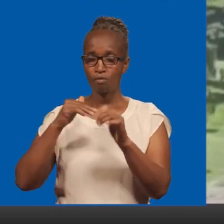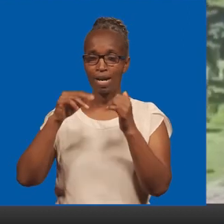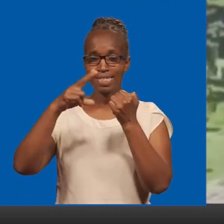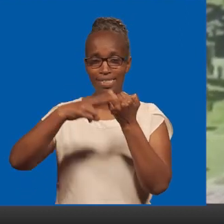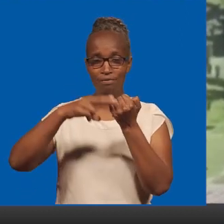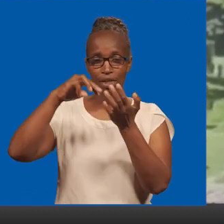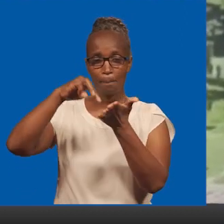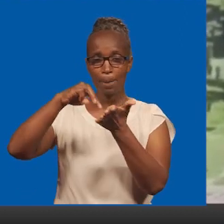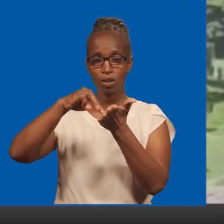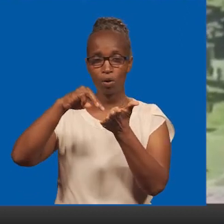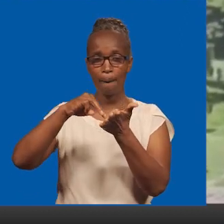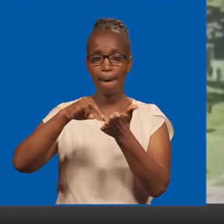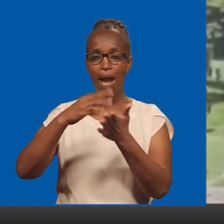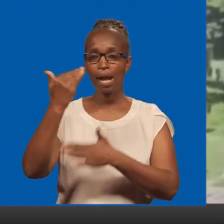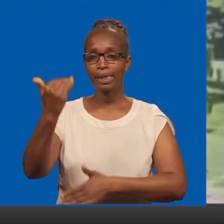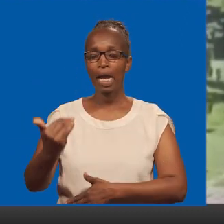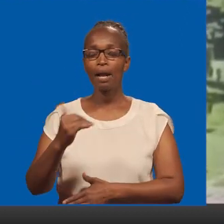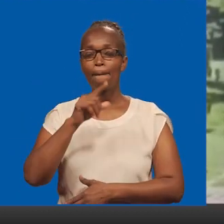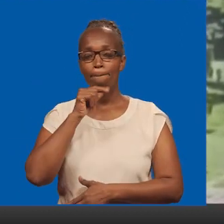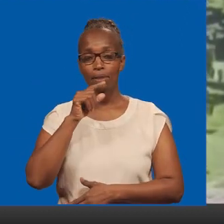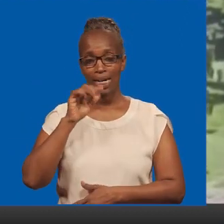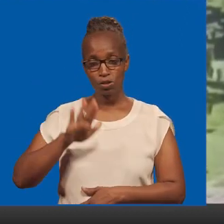There are about 7 million young men and women